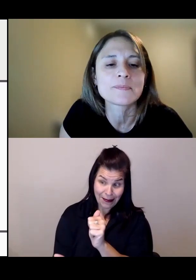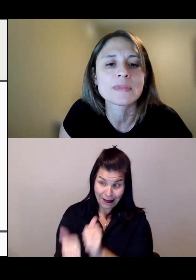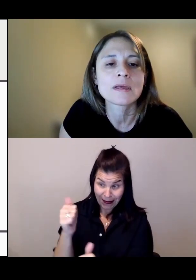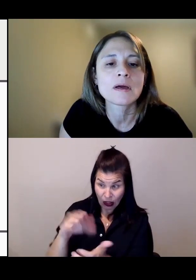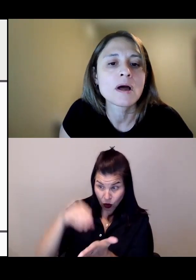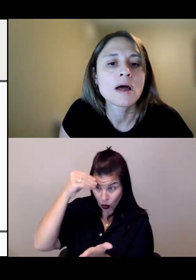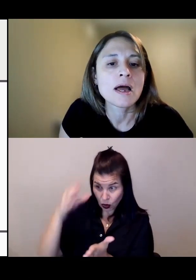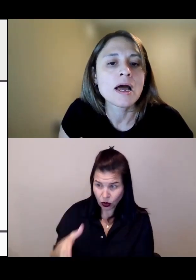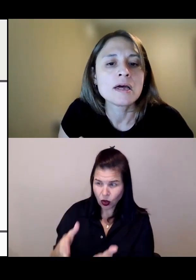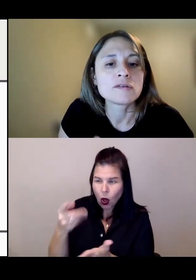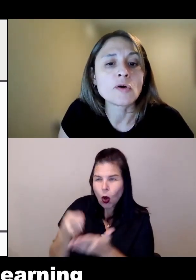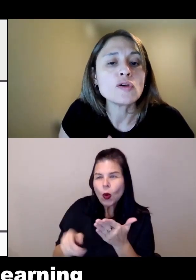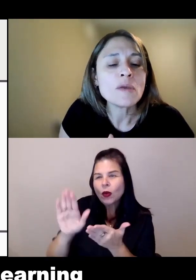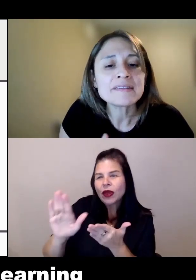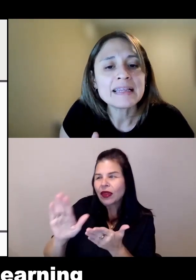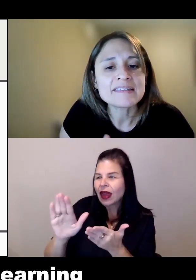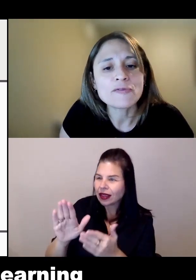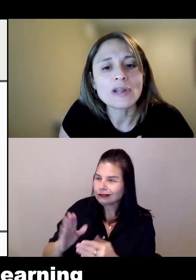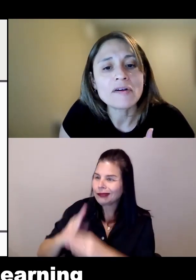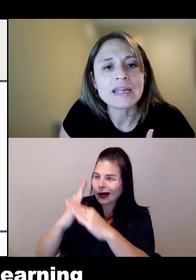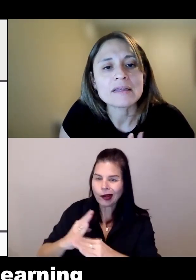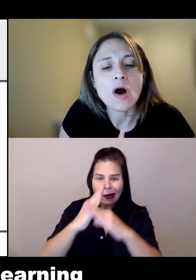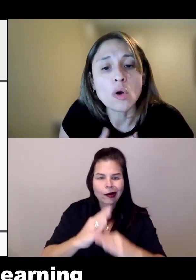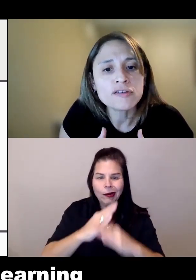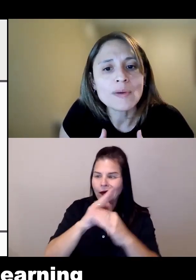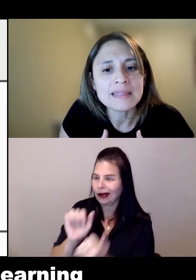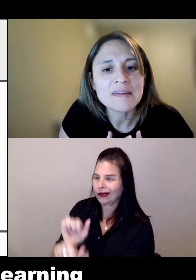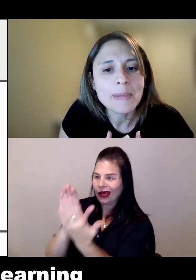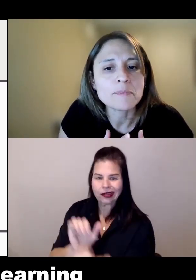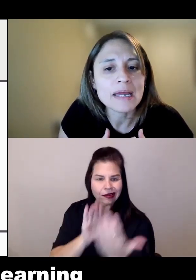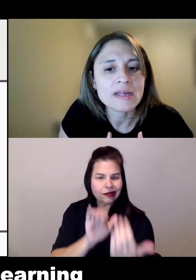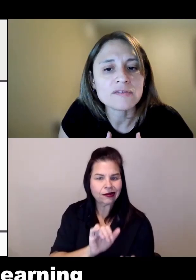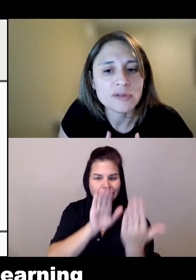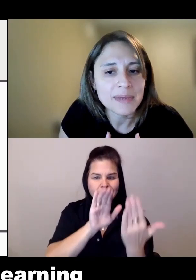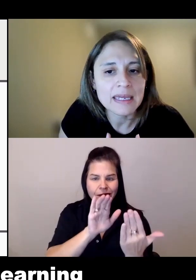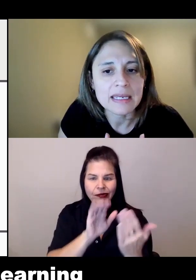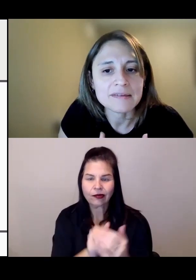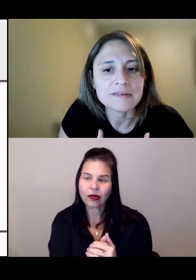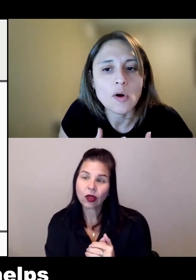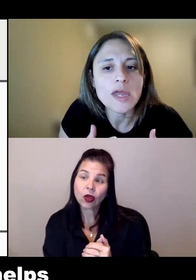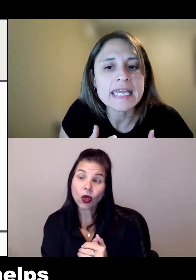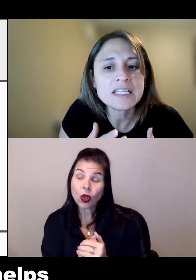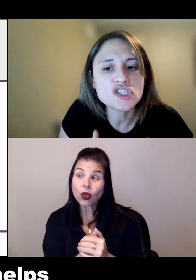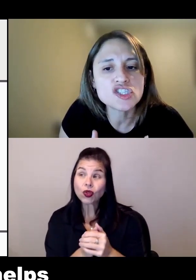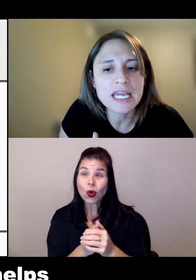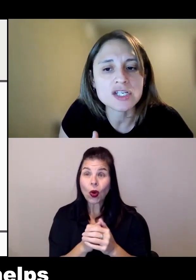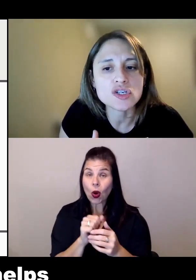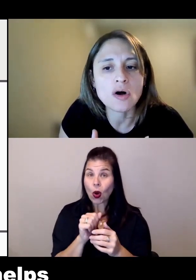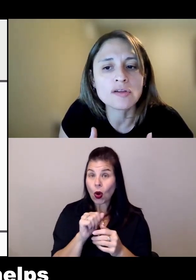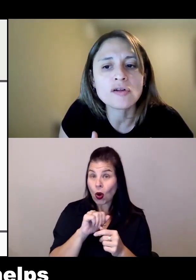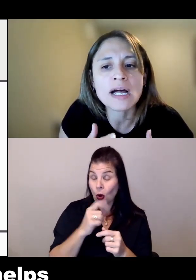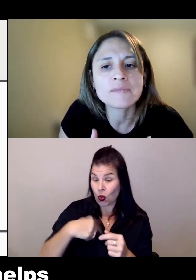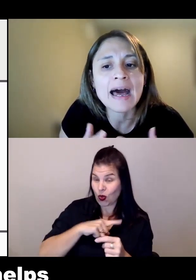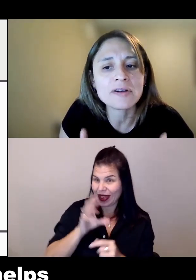face. So universal design for learning also anticipates barriers from the beginning. So each